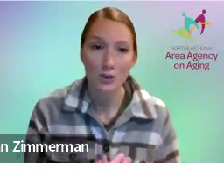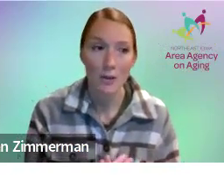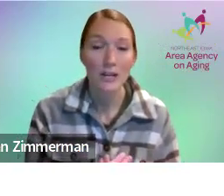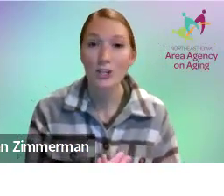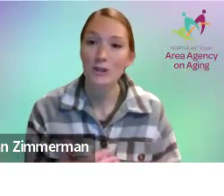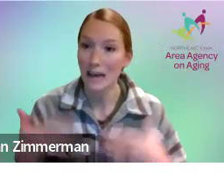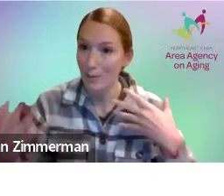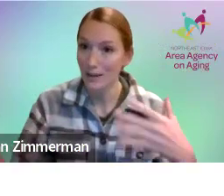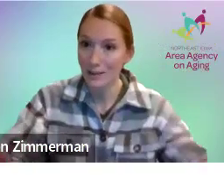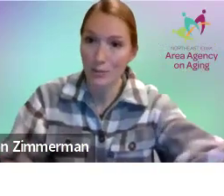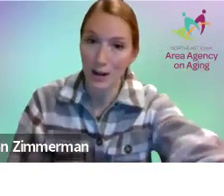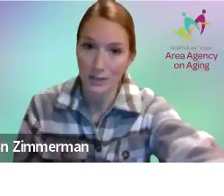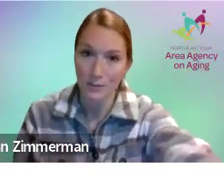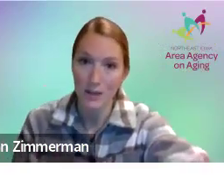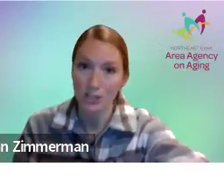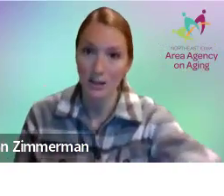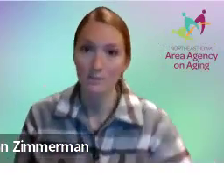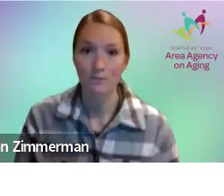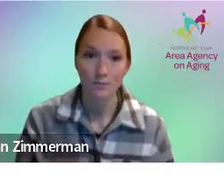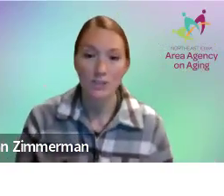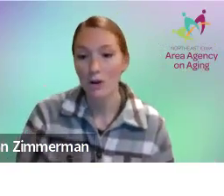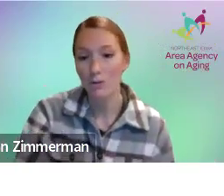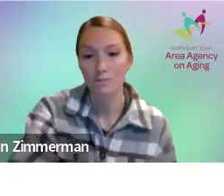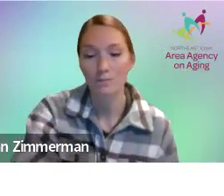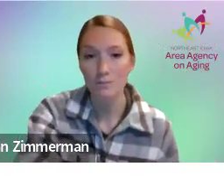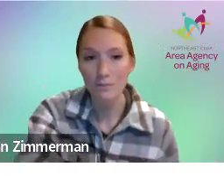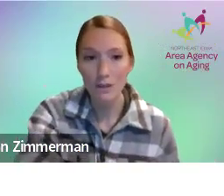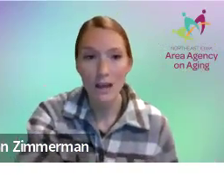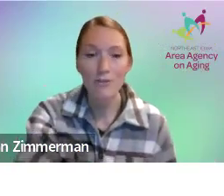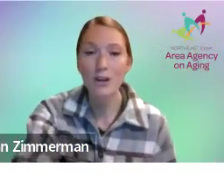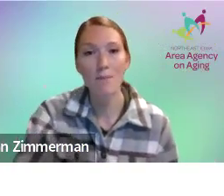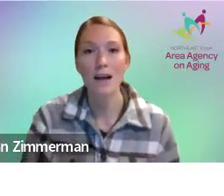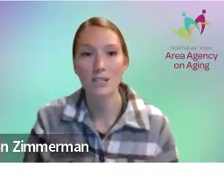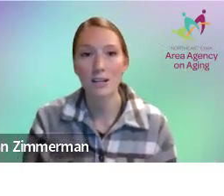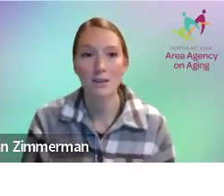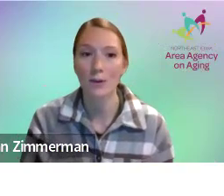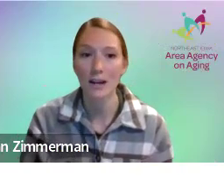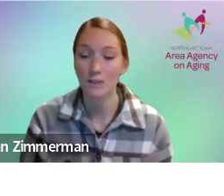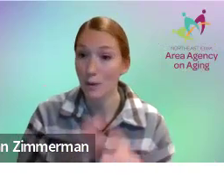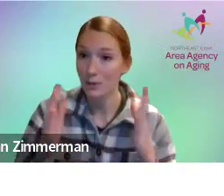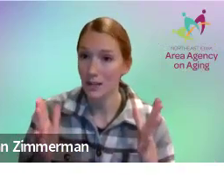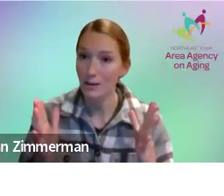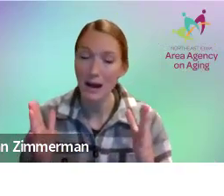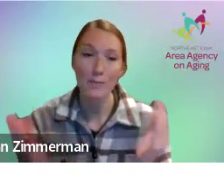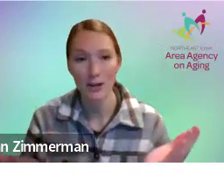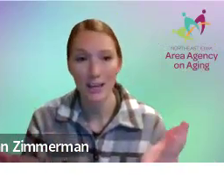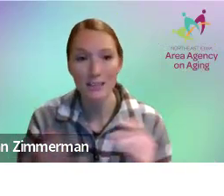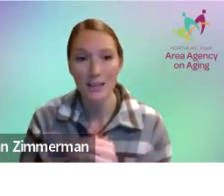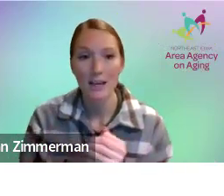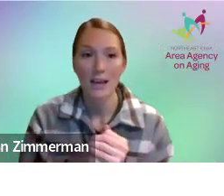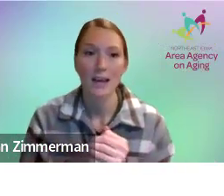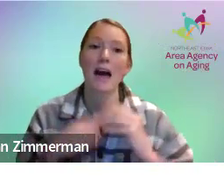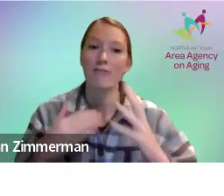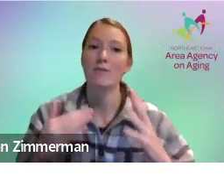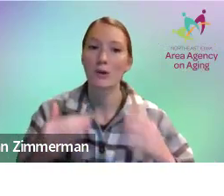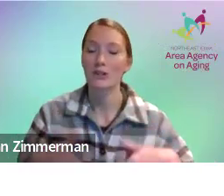analogy to picture what's happening in the brain with dementia. So, if you can imagine, the brain is represented by a